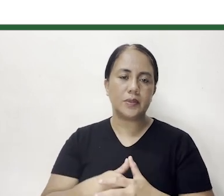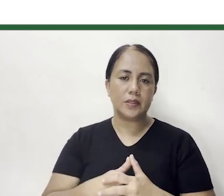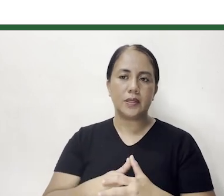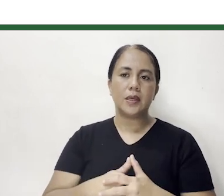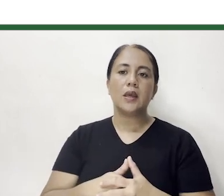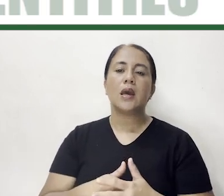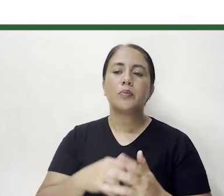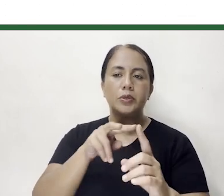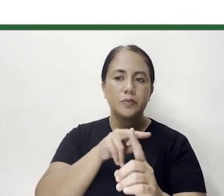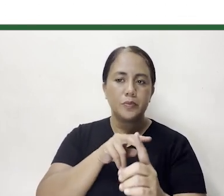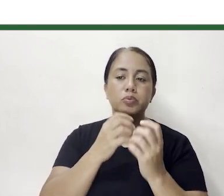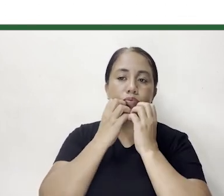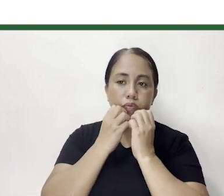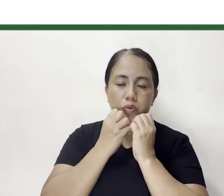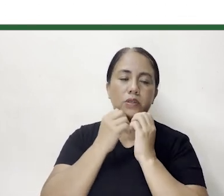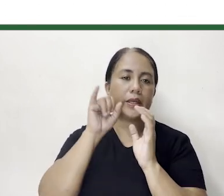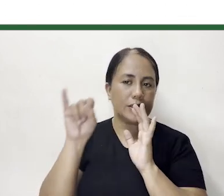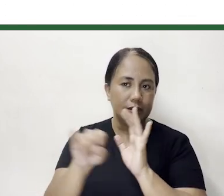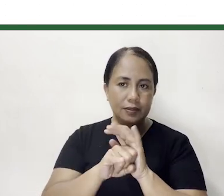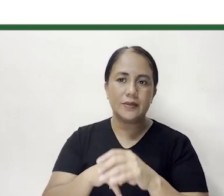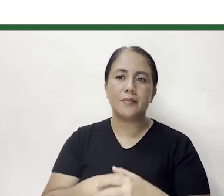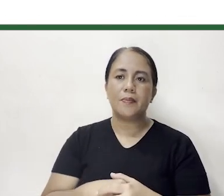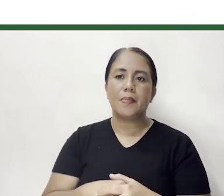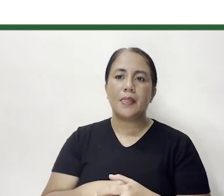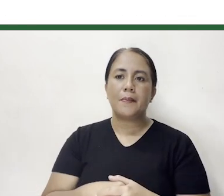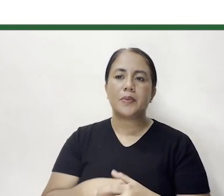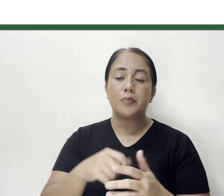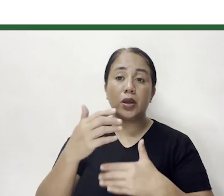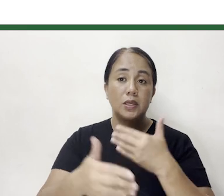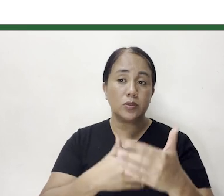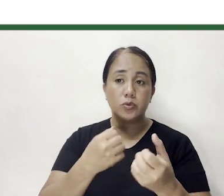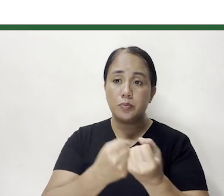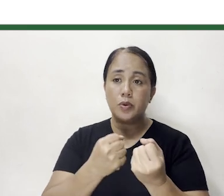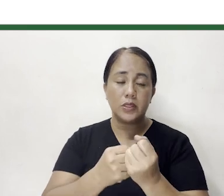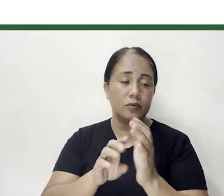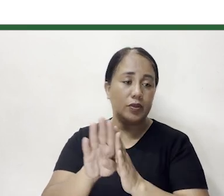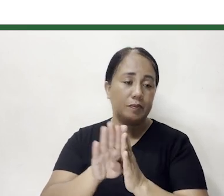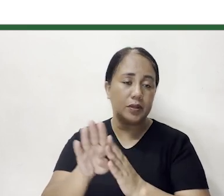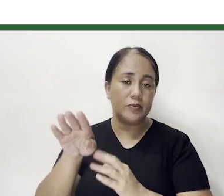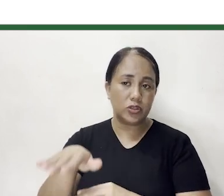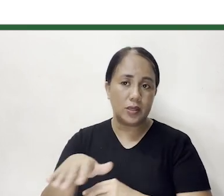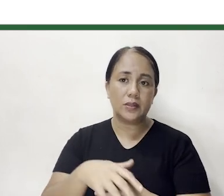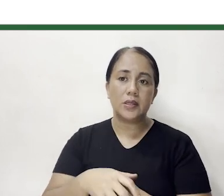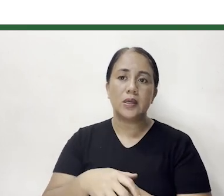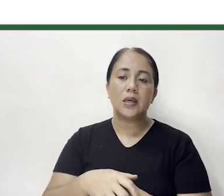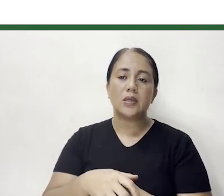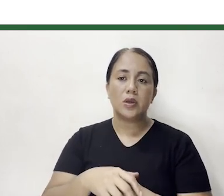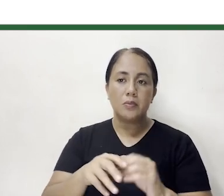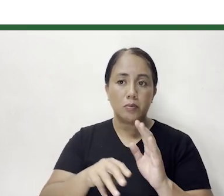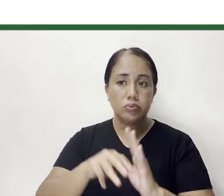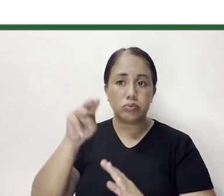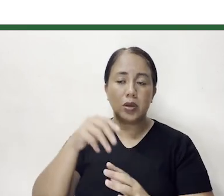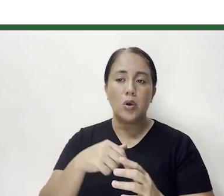of children with disabilities to preserve their identities. This is a process of supporting the development of a